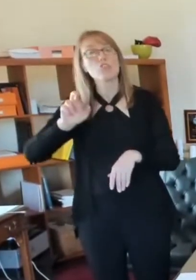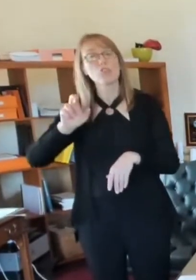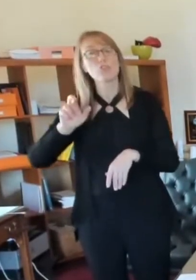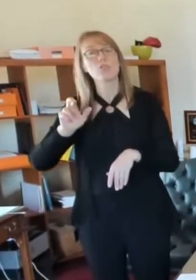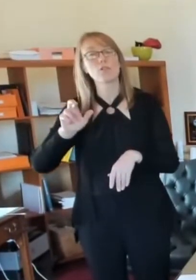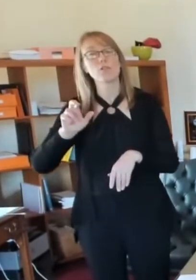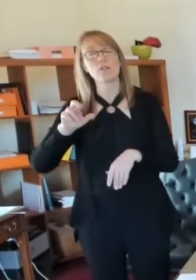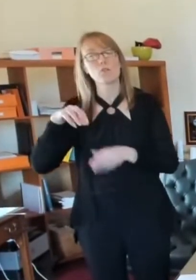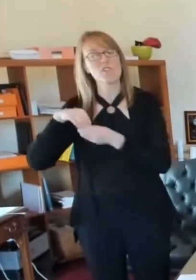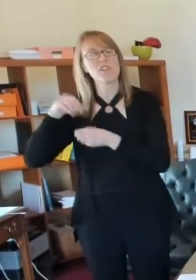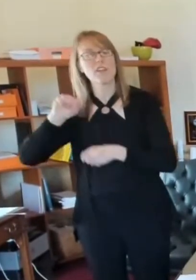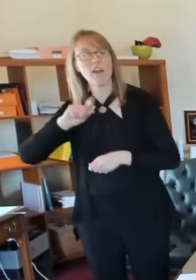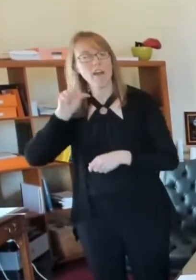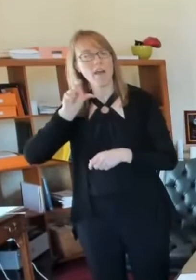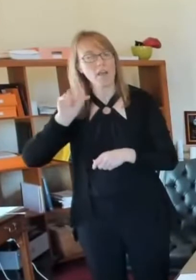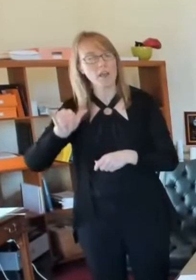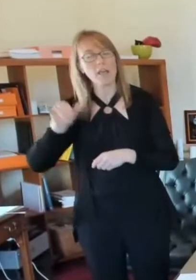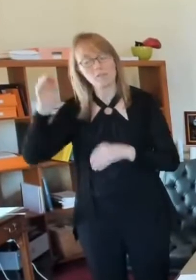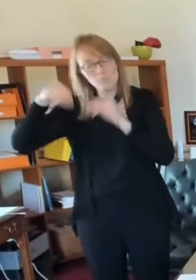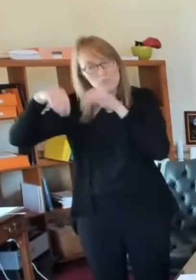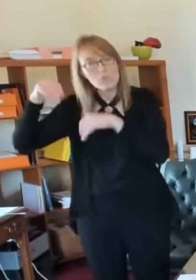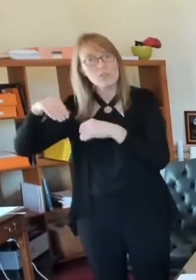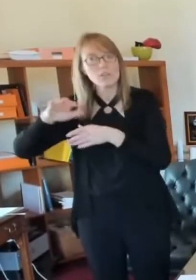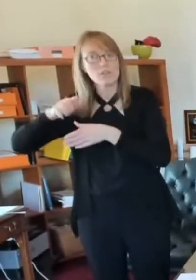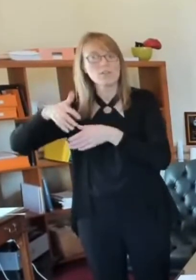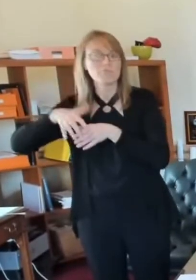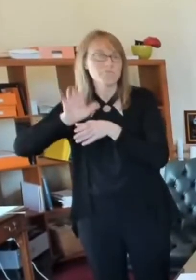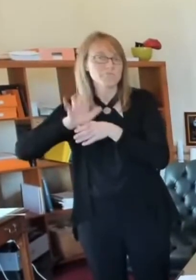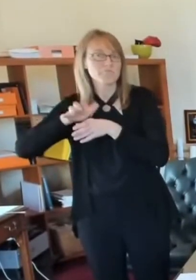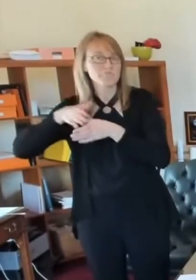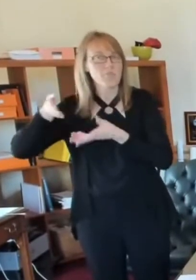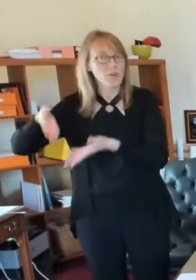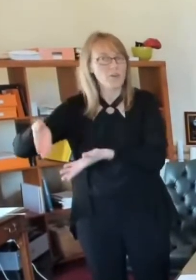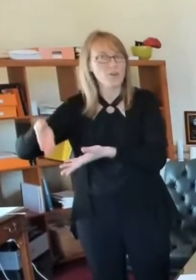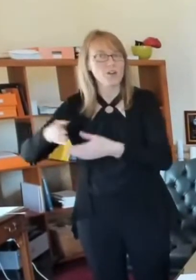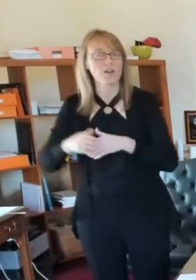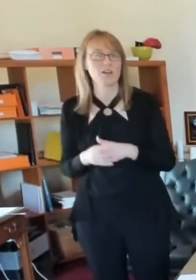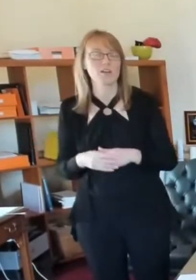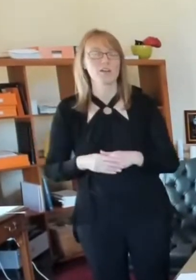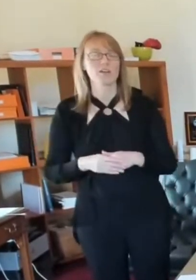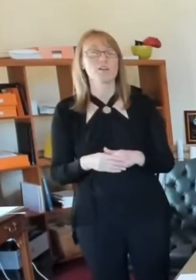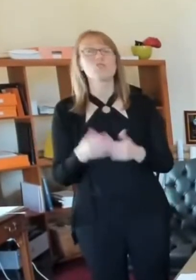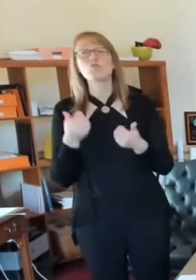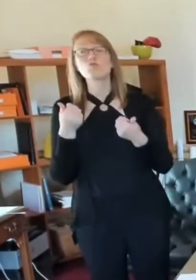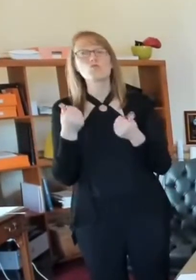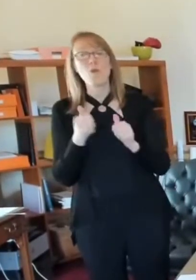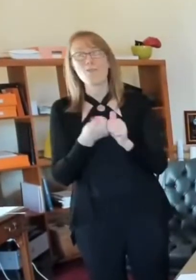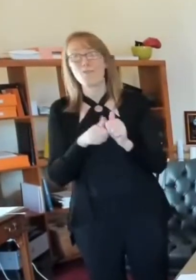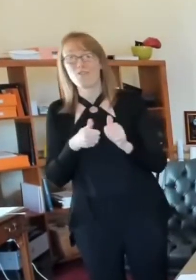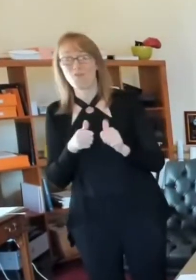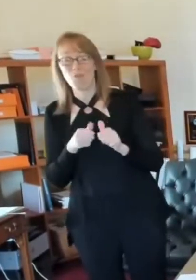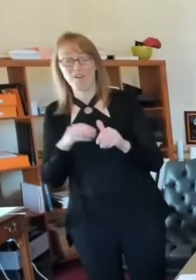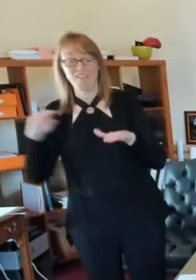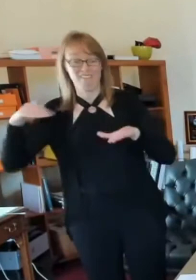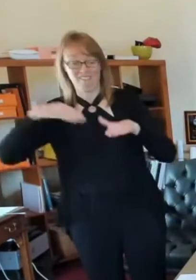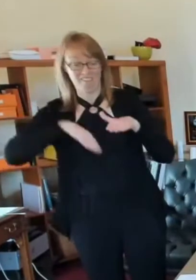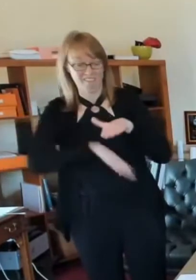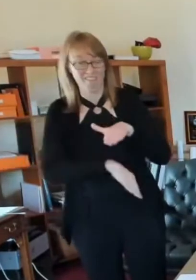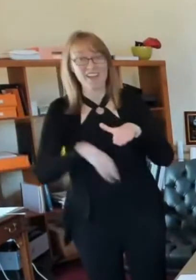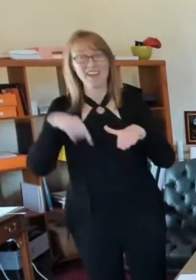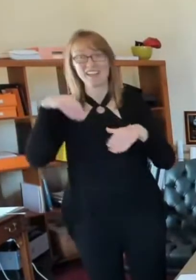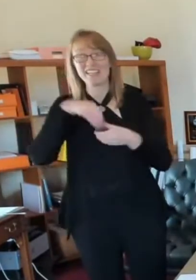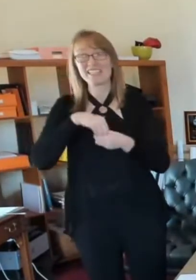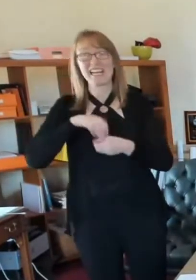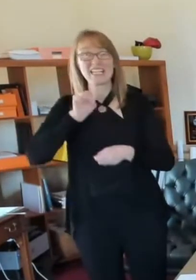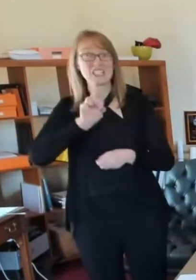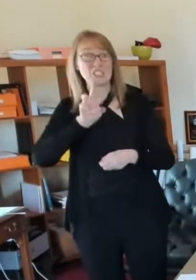know, with a little work. So that's the way we do leaves. Try to keep these leaves out of the sewers, because if you got